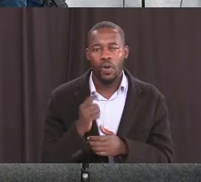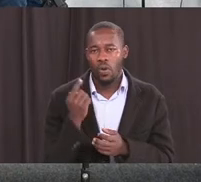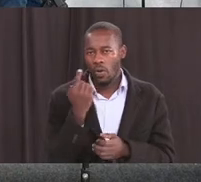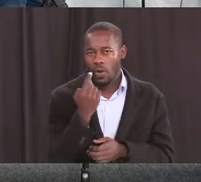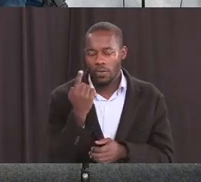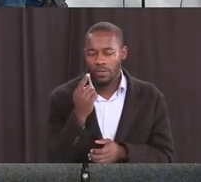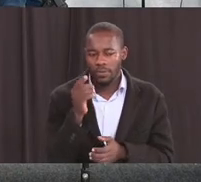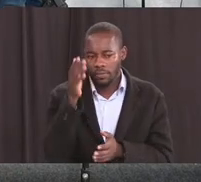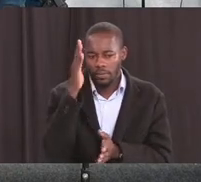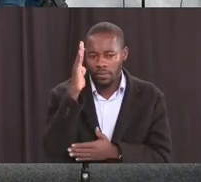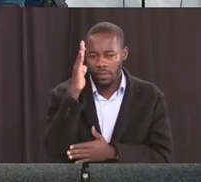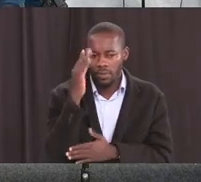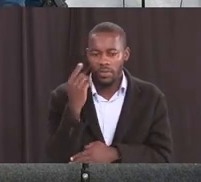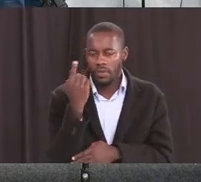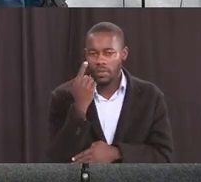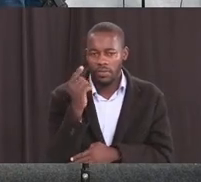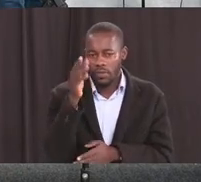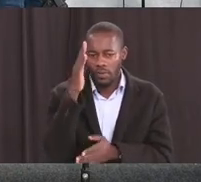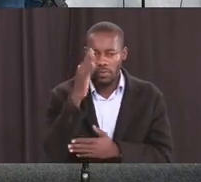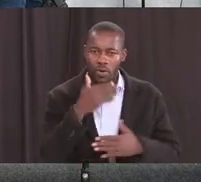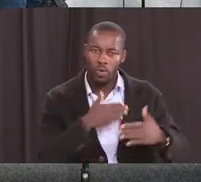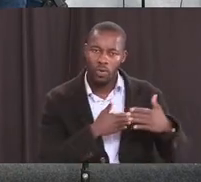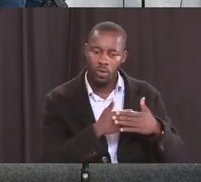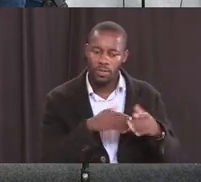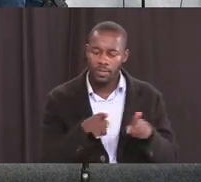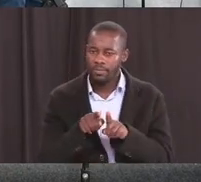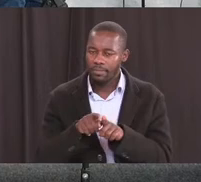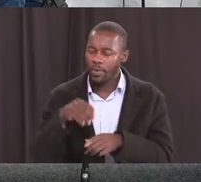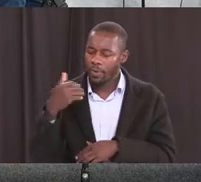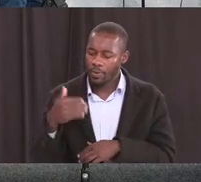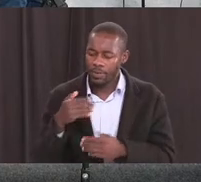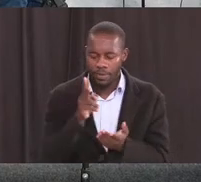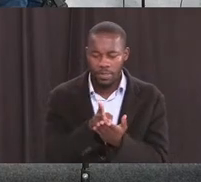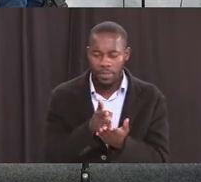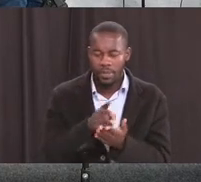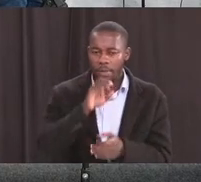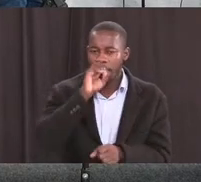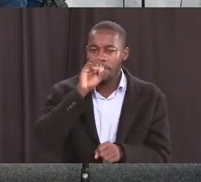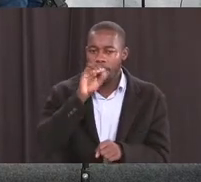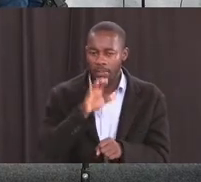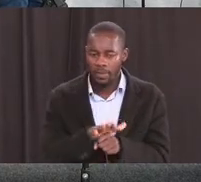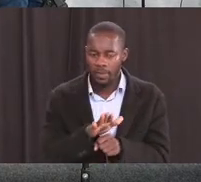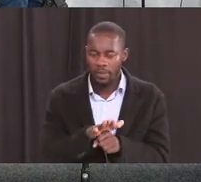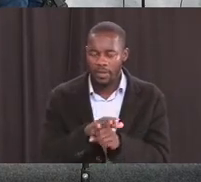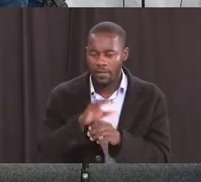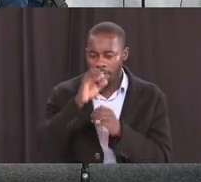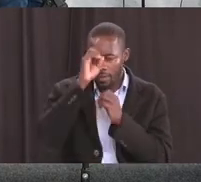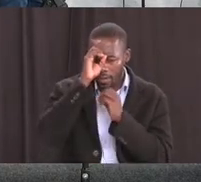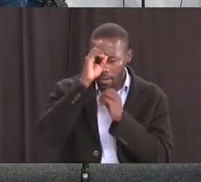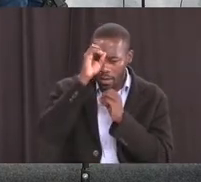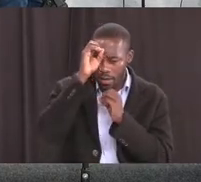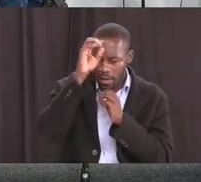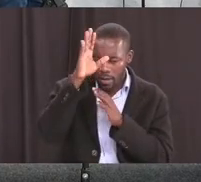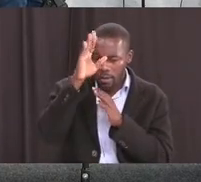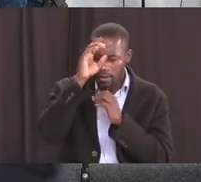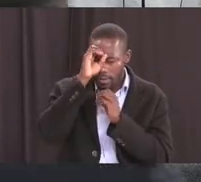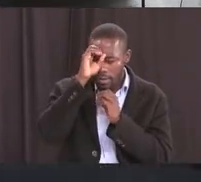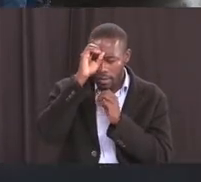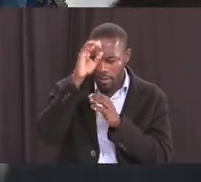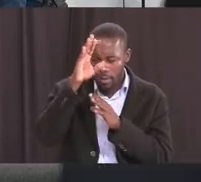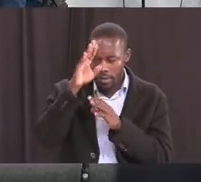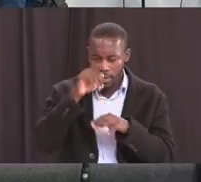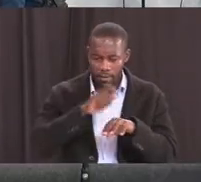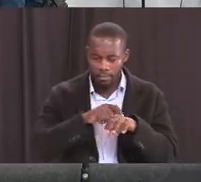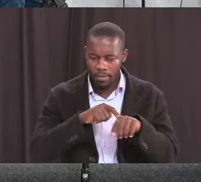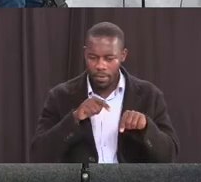works miracles in our lives. You are the one who keeps promises. Yeah, Father, and we do just want to say this morning that it's in